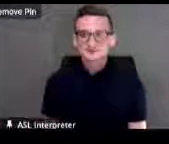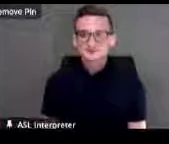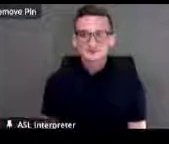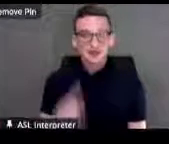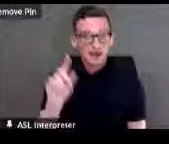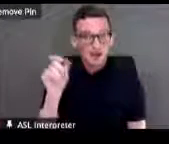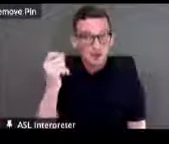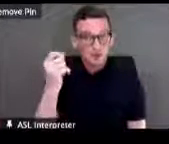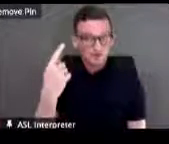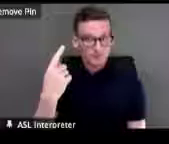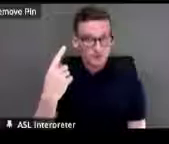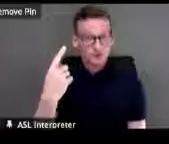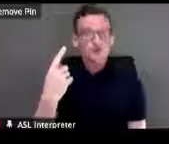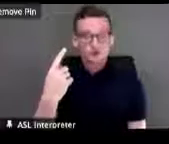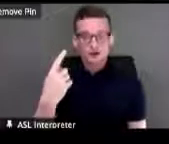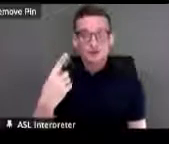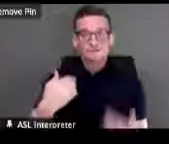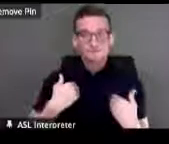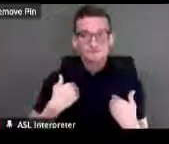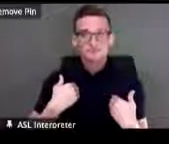However, we do have